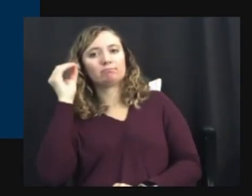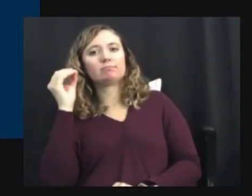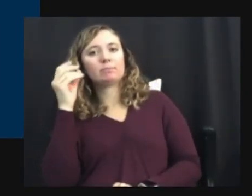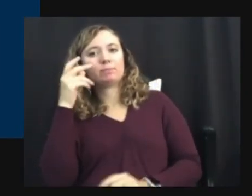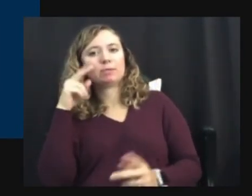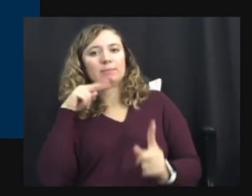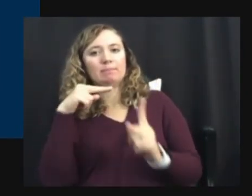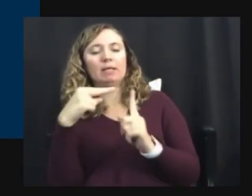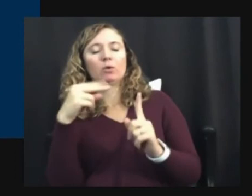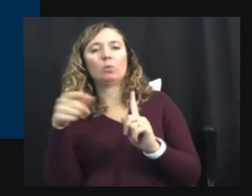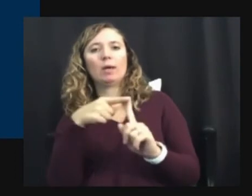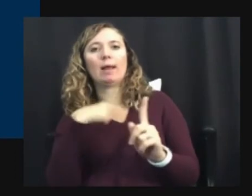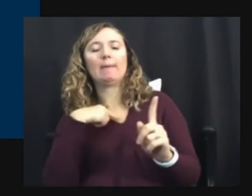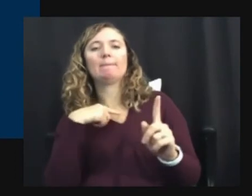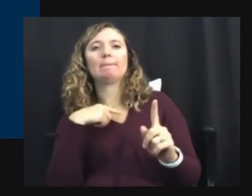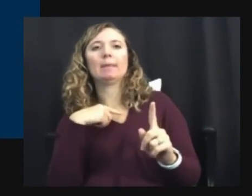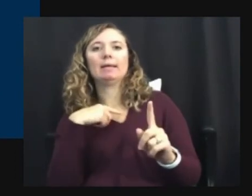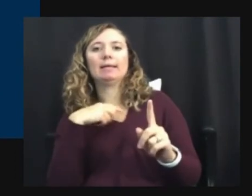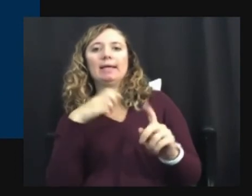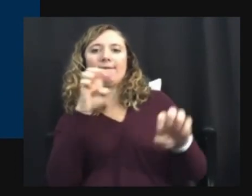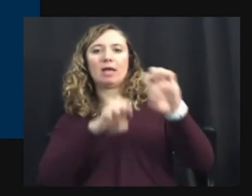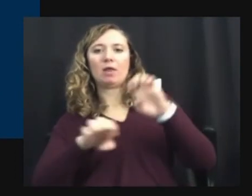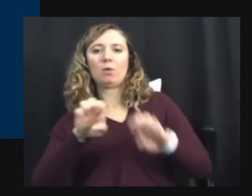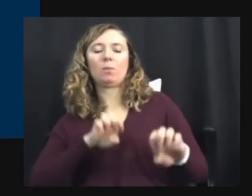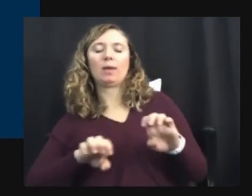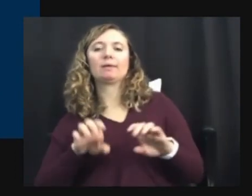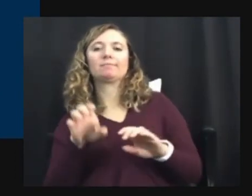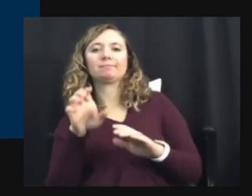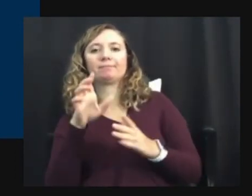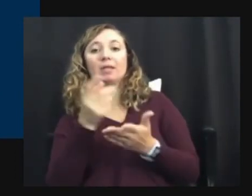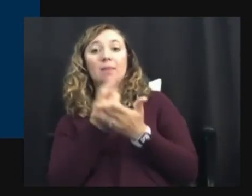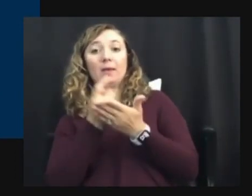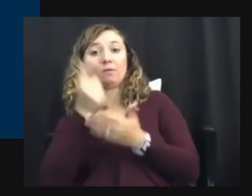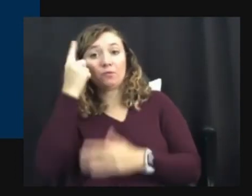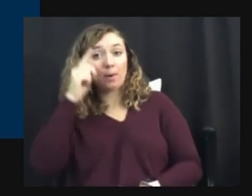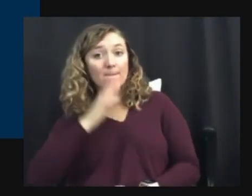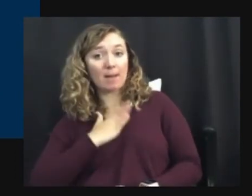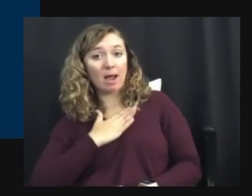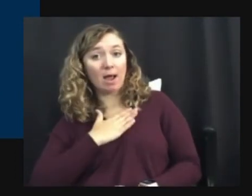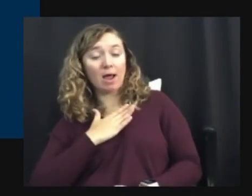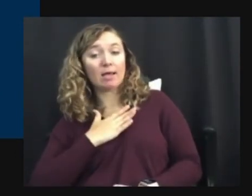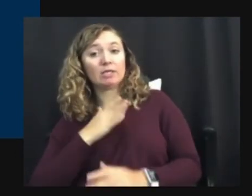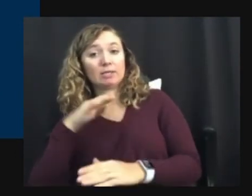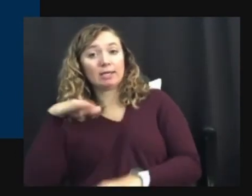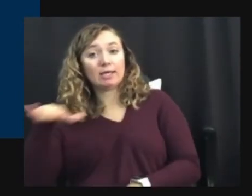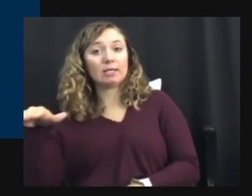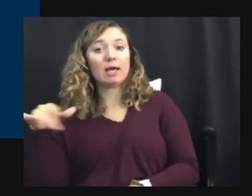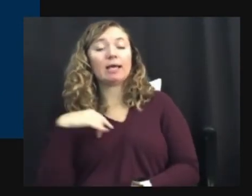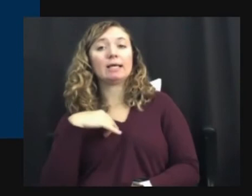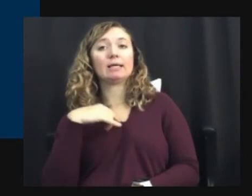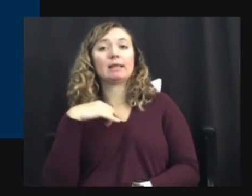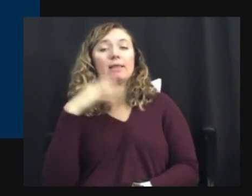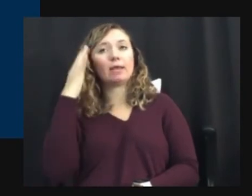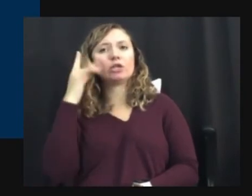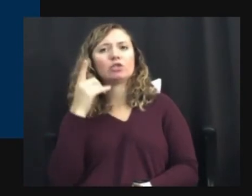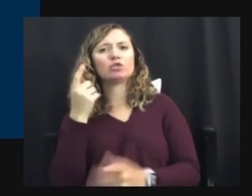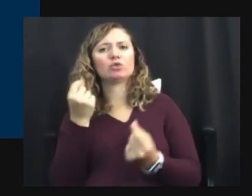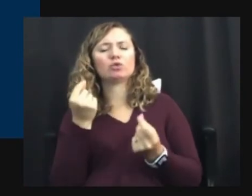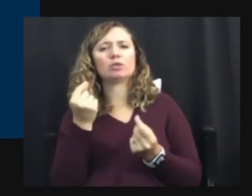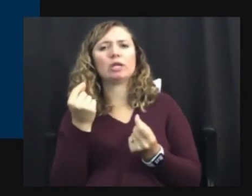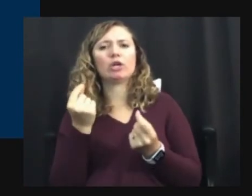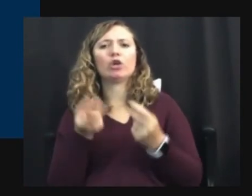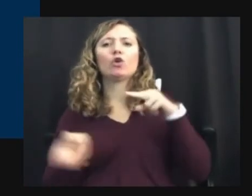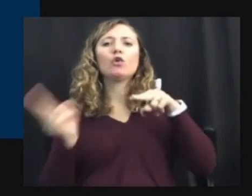is something that I'm interested in pursuing for my children, is does it increase safety and does